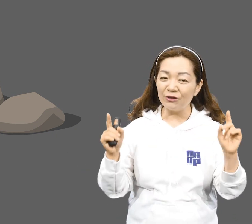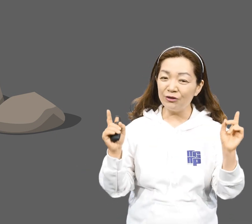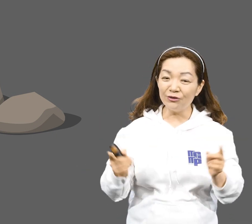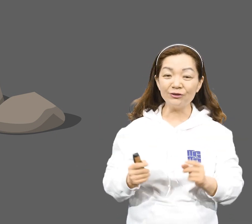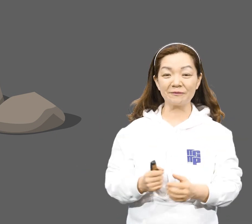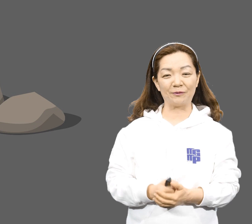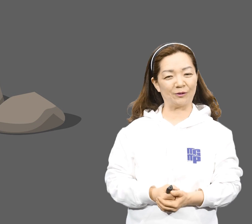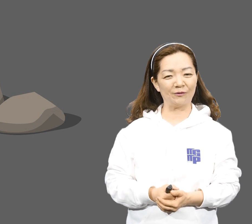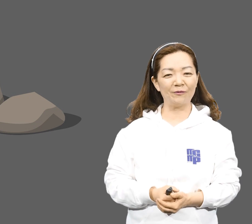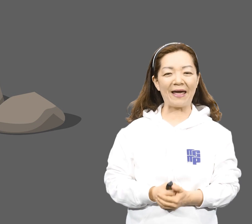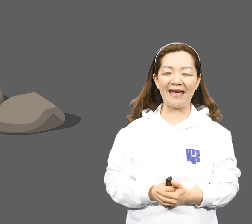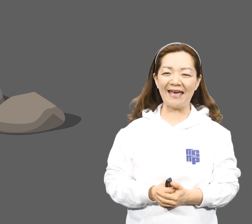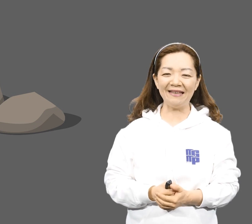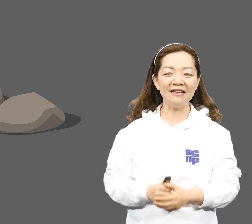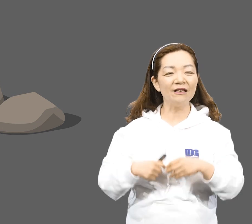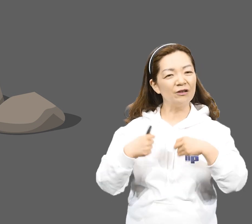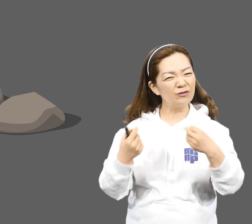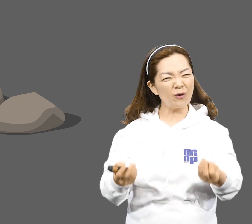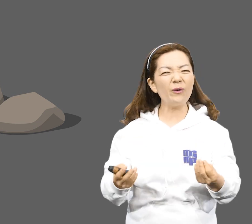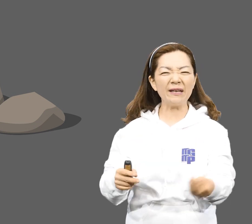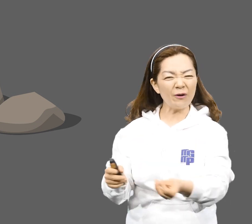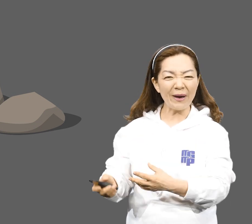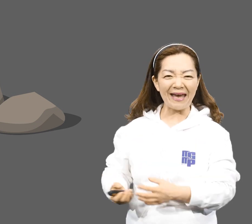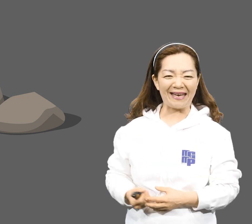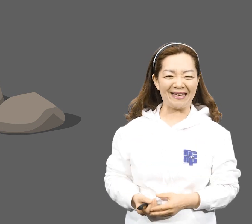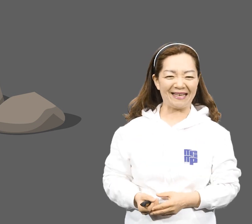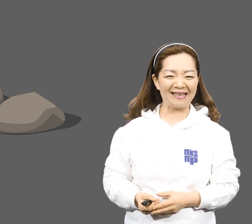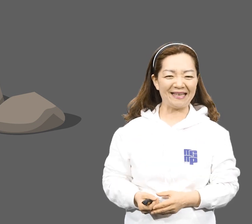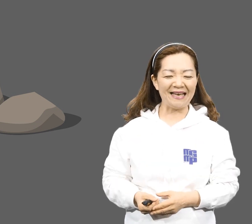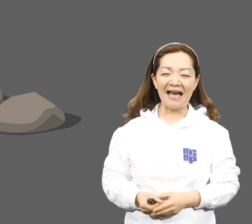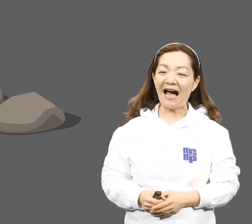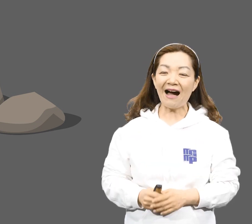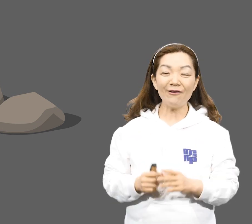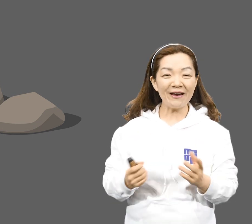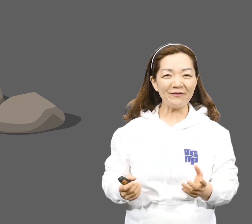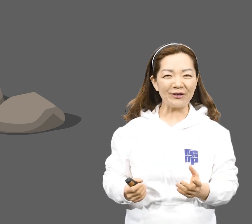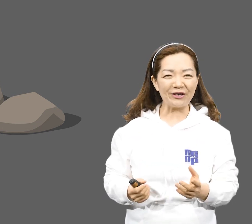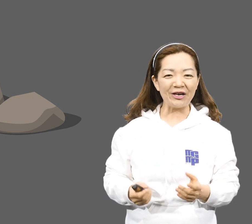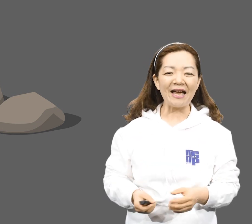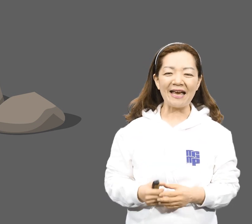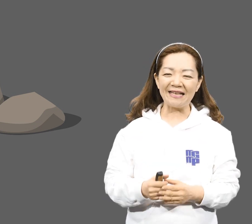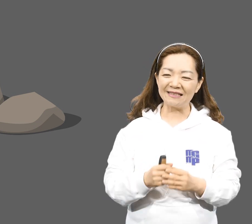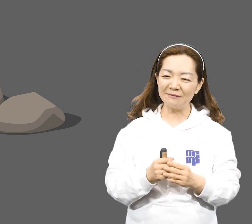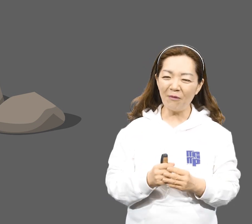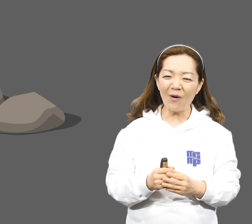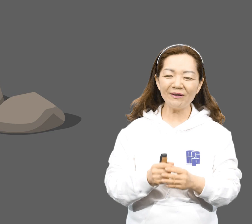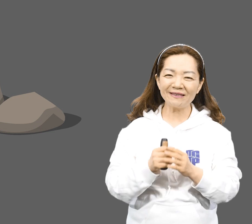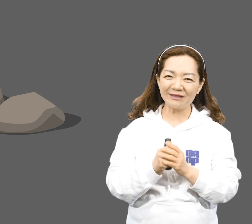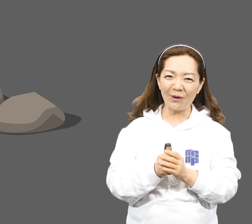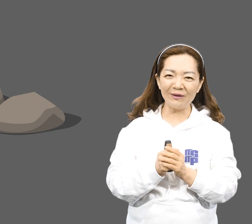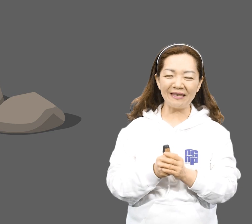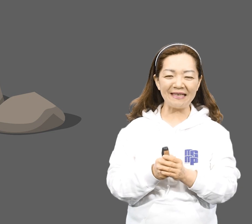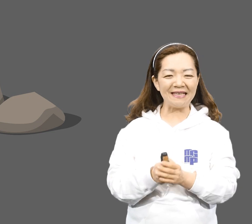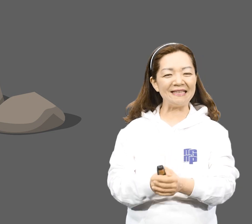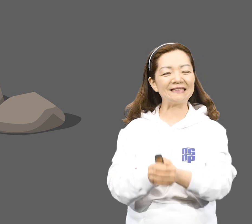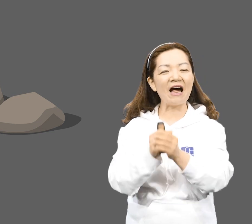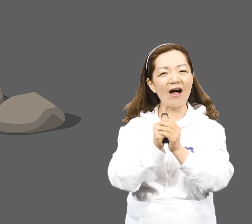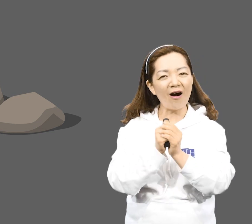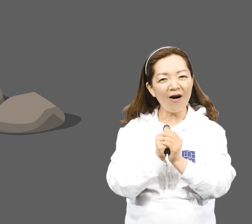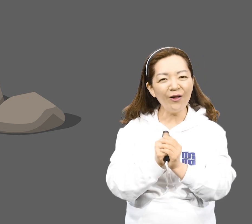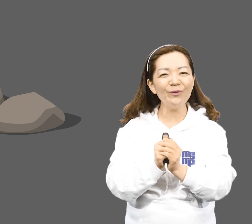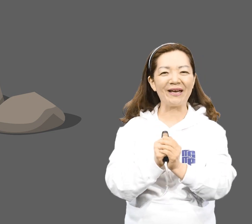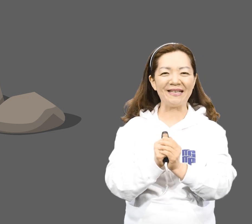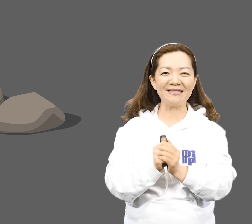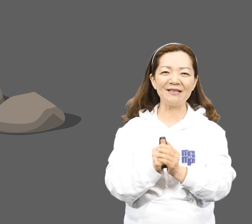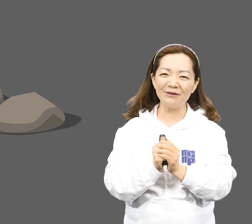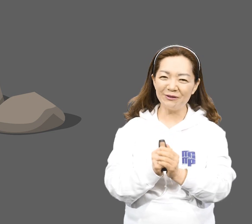not useful and throw it away. However, a small stone is